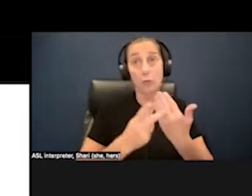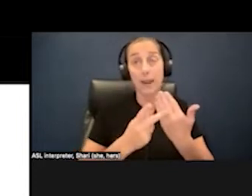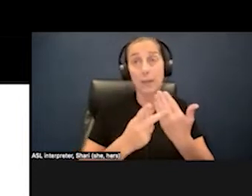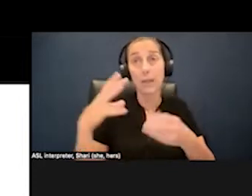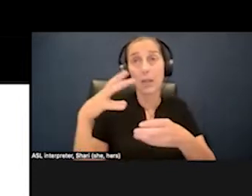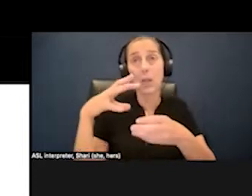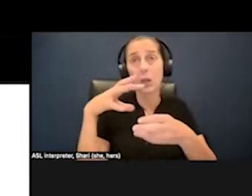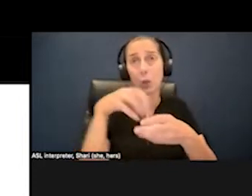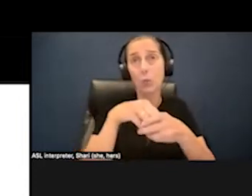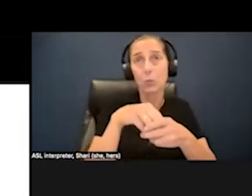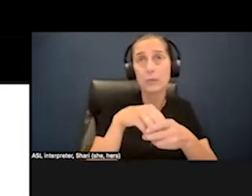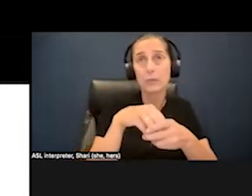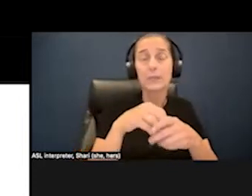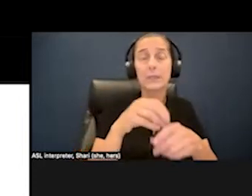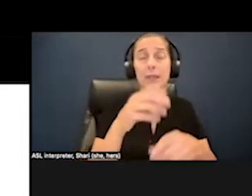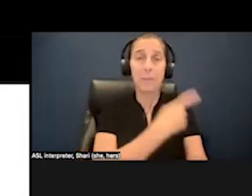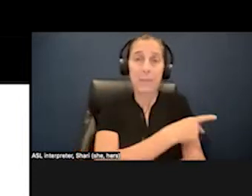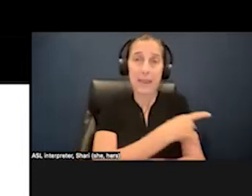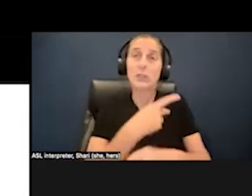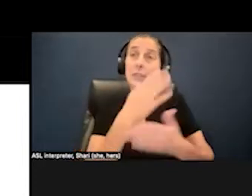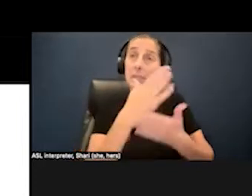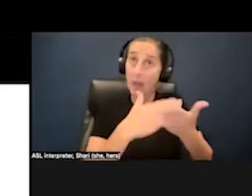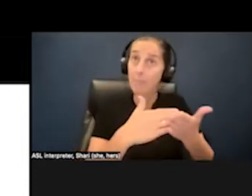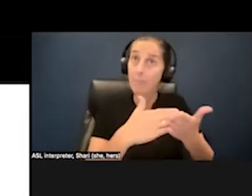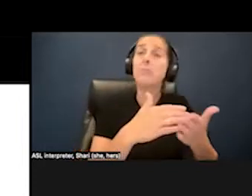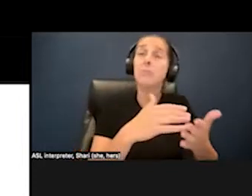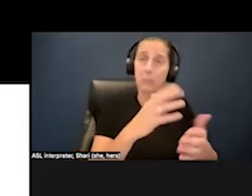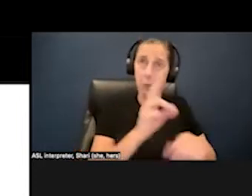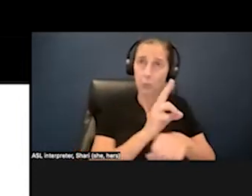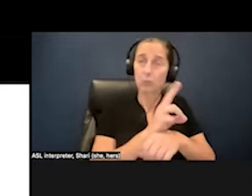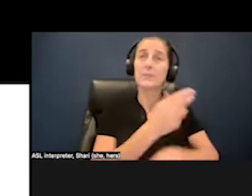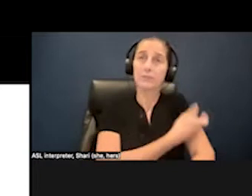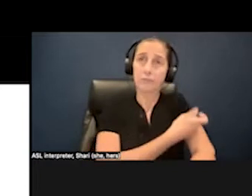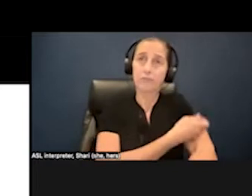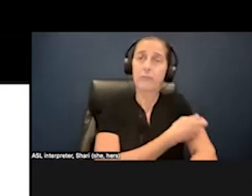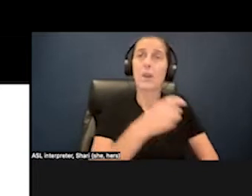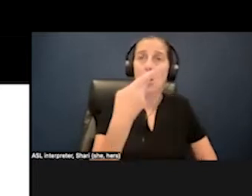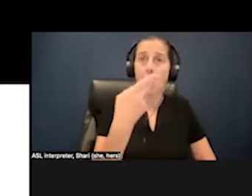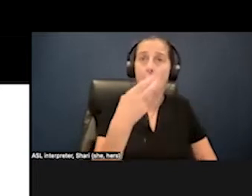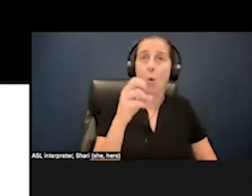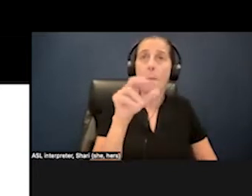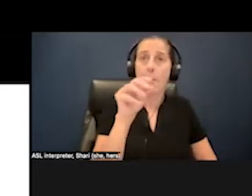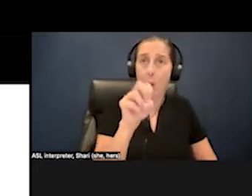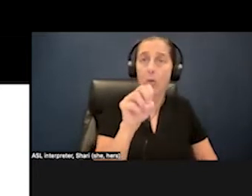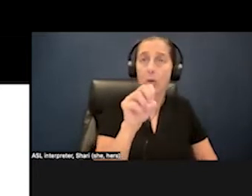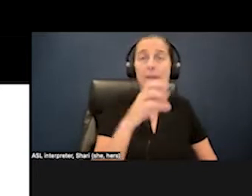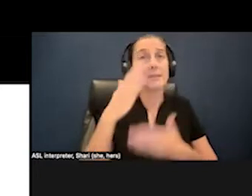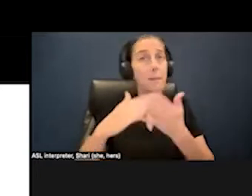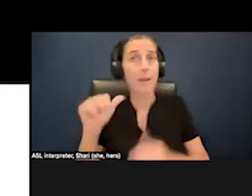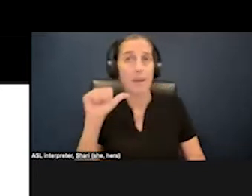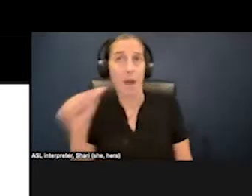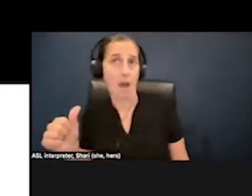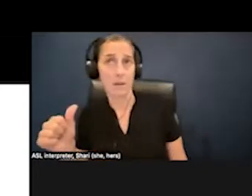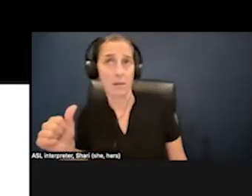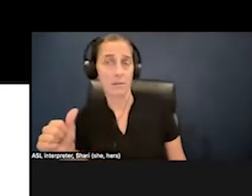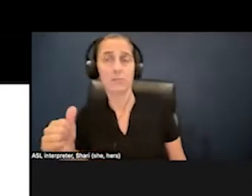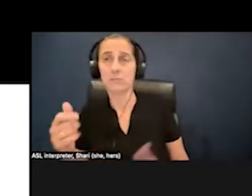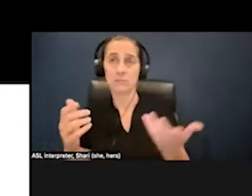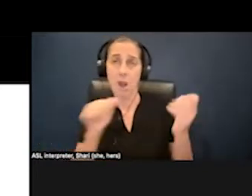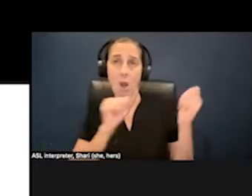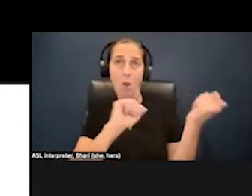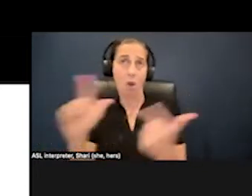patients who are receiving hormone treatment and patients who are not. But it is a major thing that people often want to know more